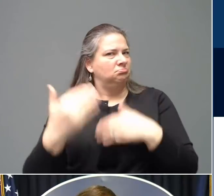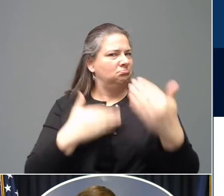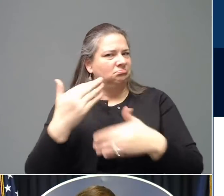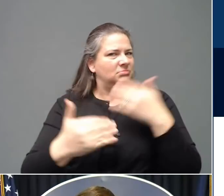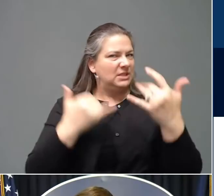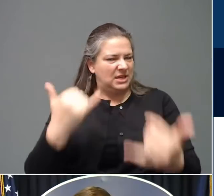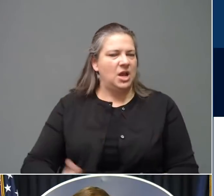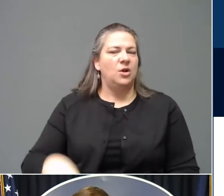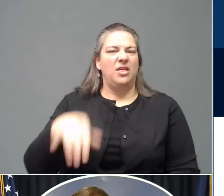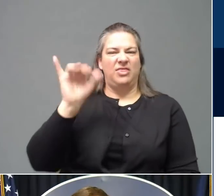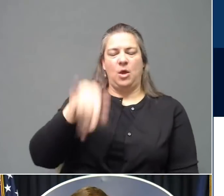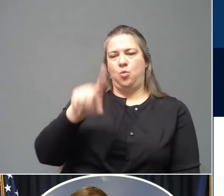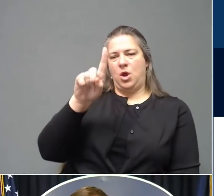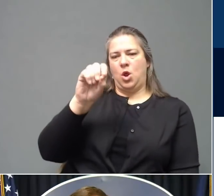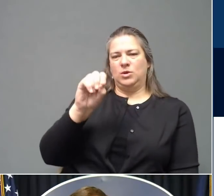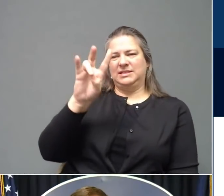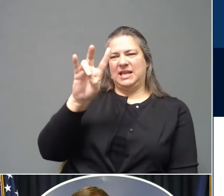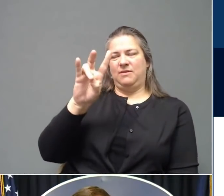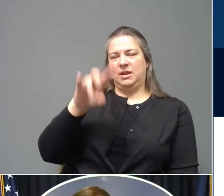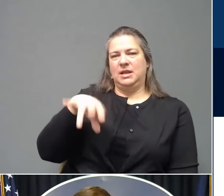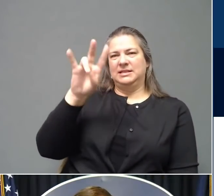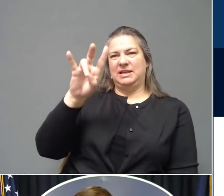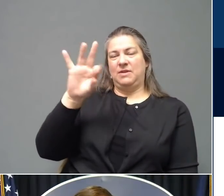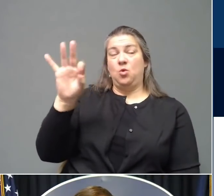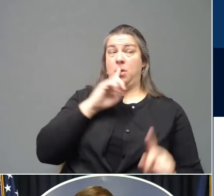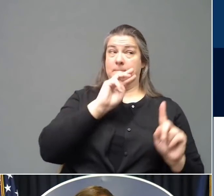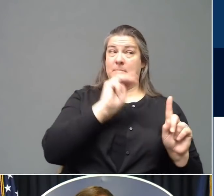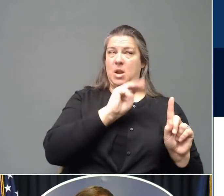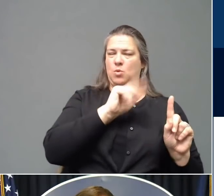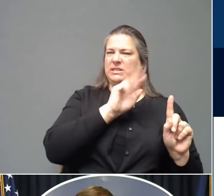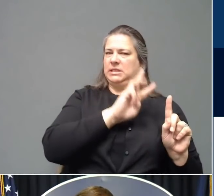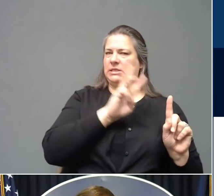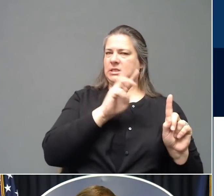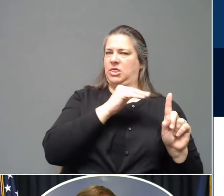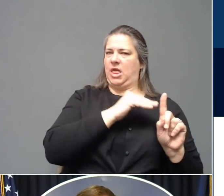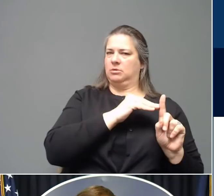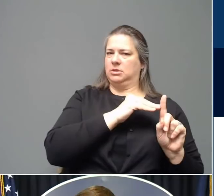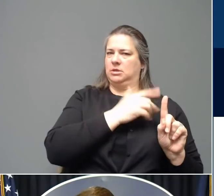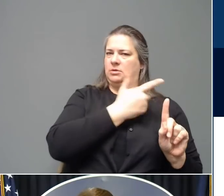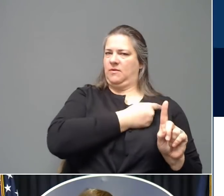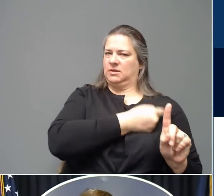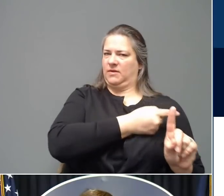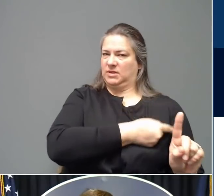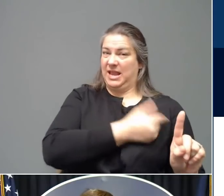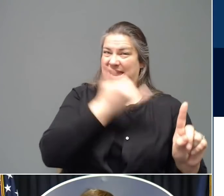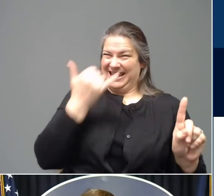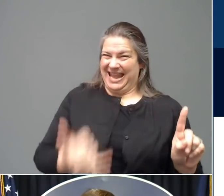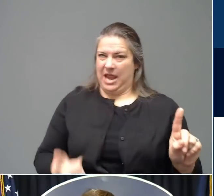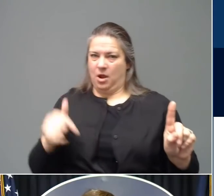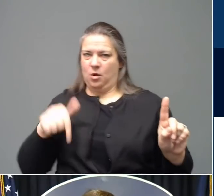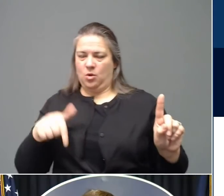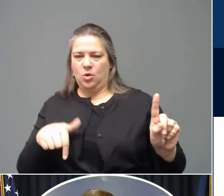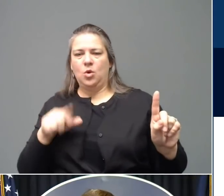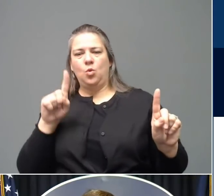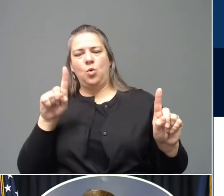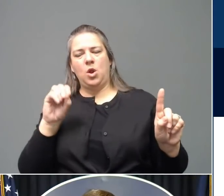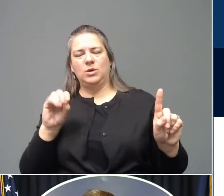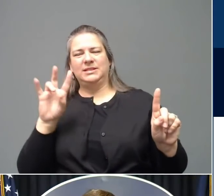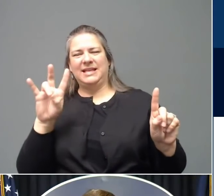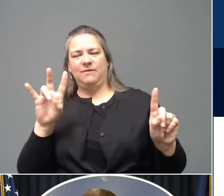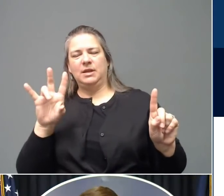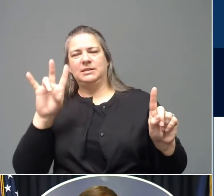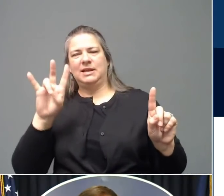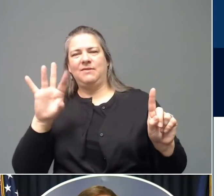107,799. So on Monday, we were at about 66,000. These numbers don't include half of yesterday or today. More than